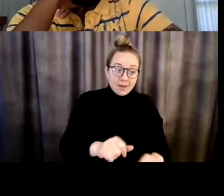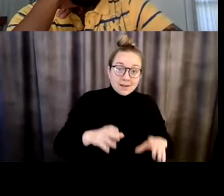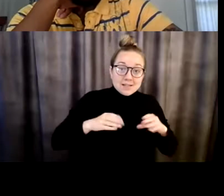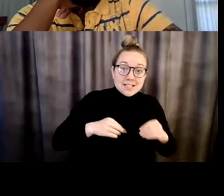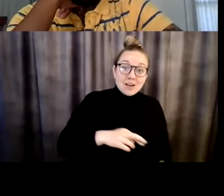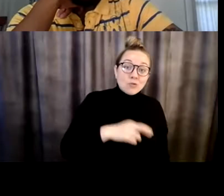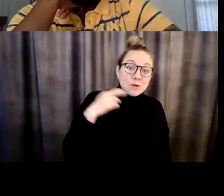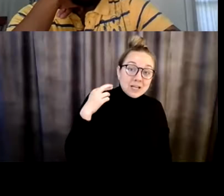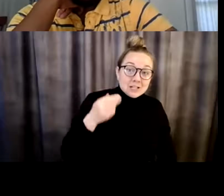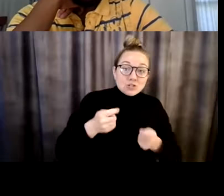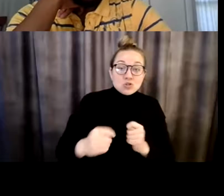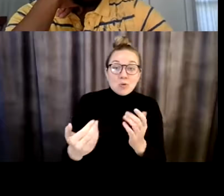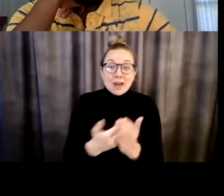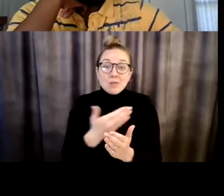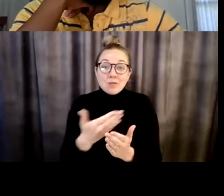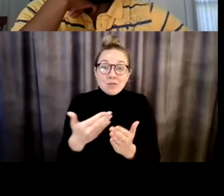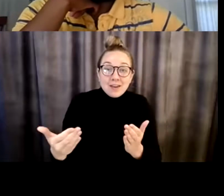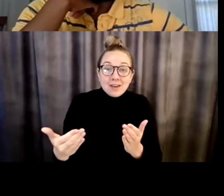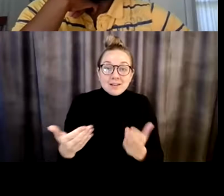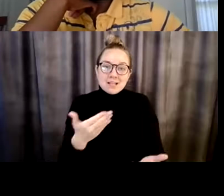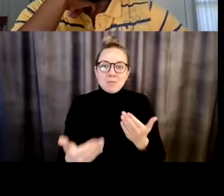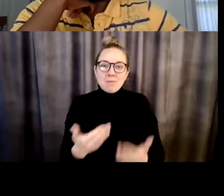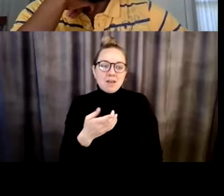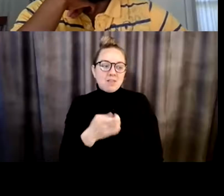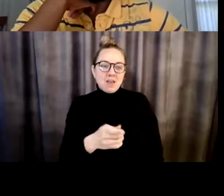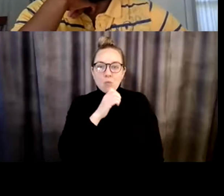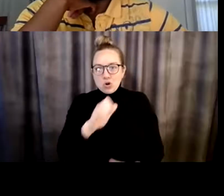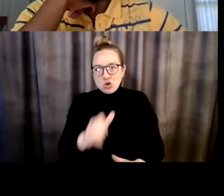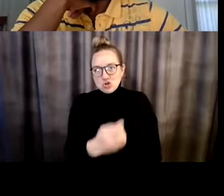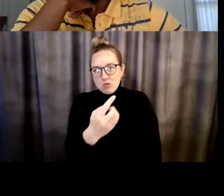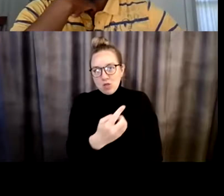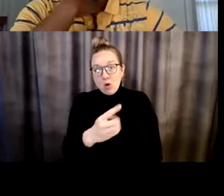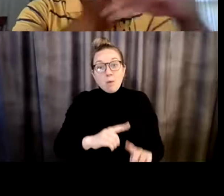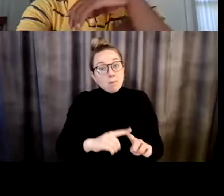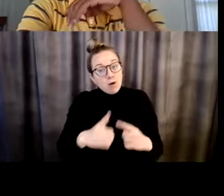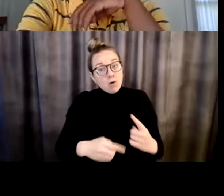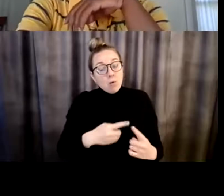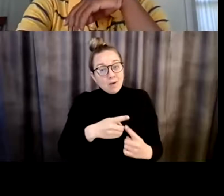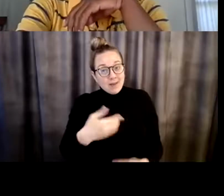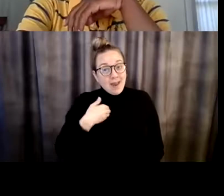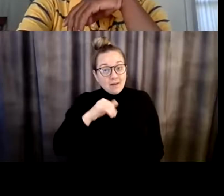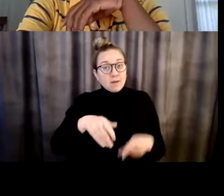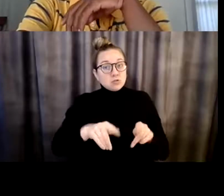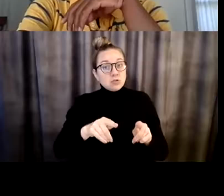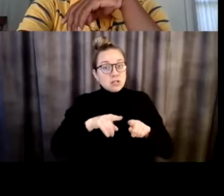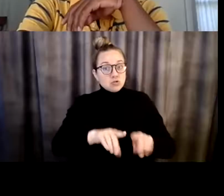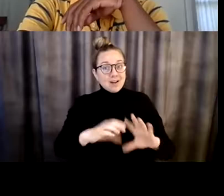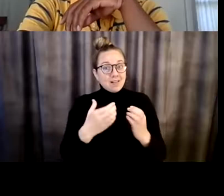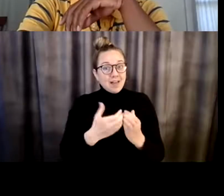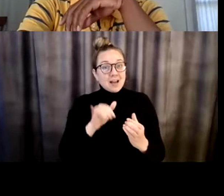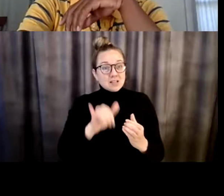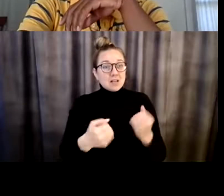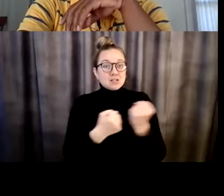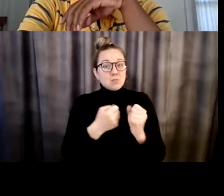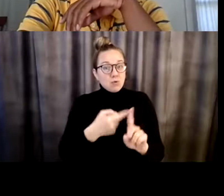normally be having an interest in. But when they get that opportunity and they get that exposure to it, it